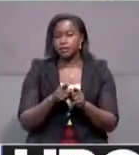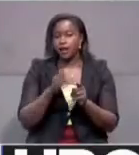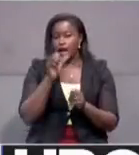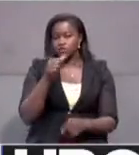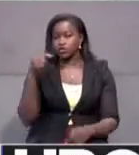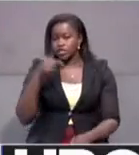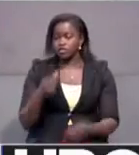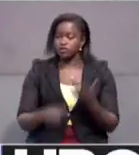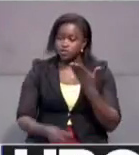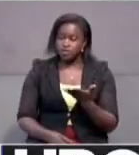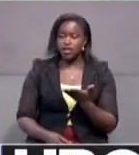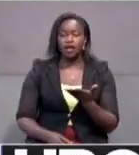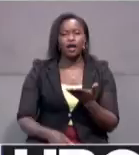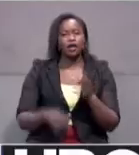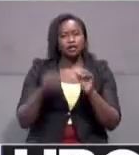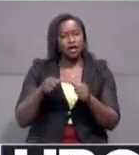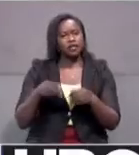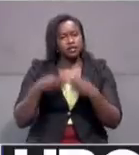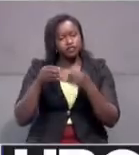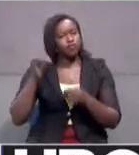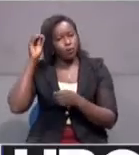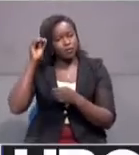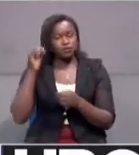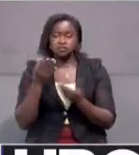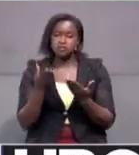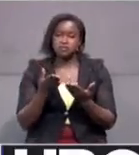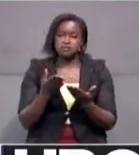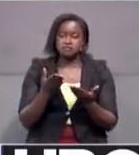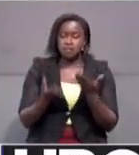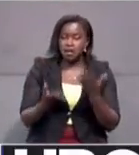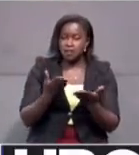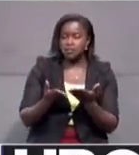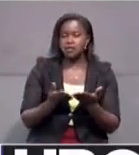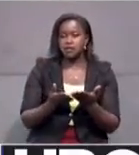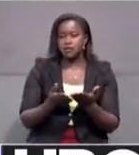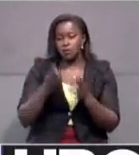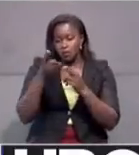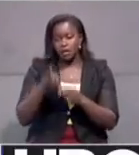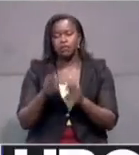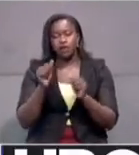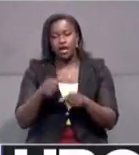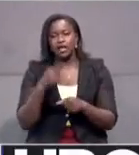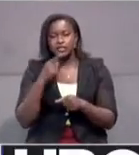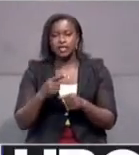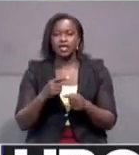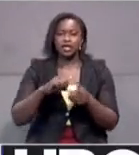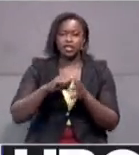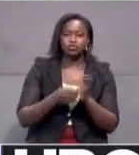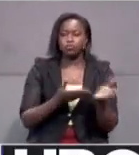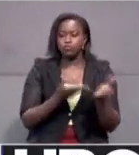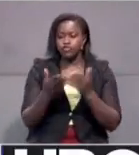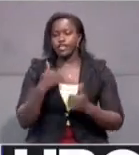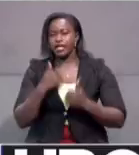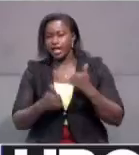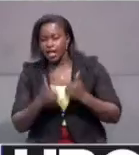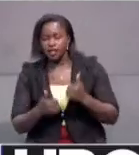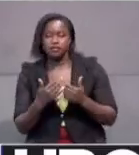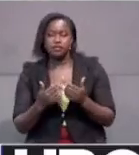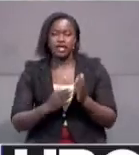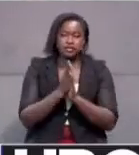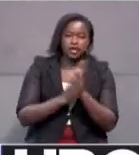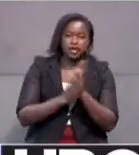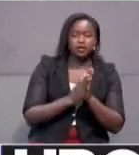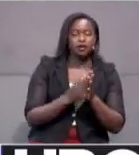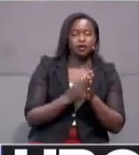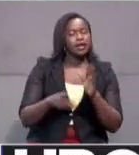know Mwanamuri Mukasa might say bring matters out of excitement, but we must talk about law now. And the legal brains are